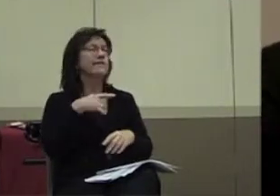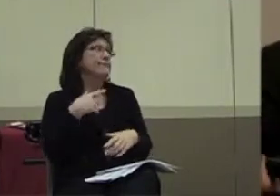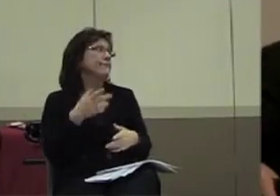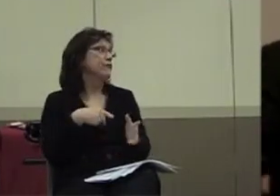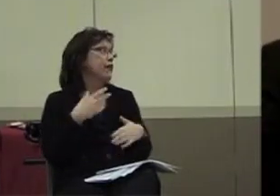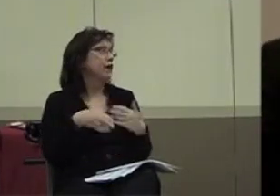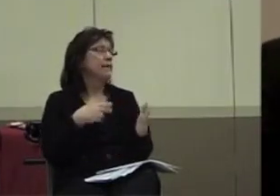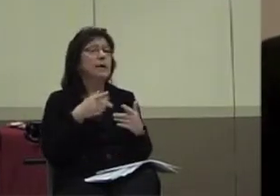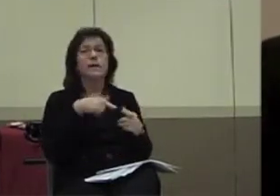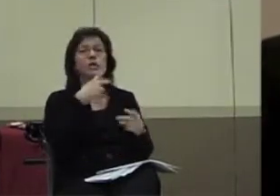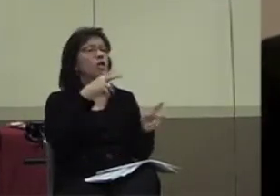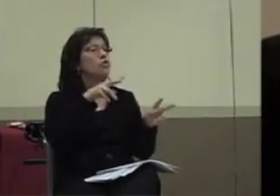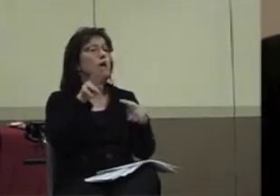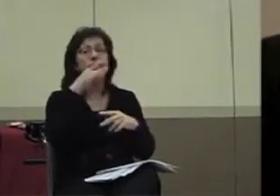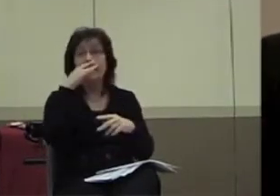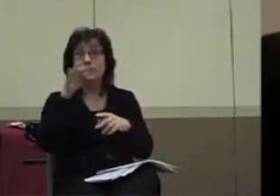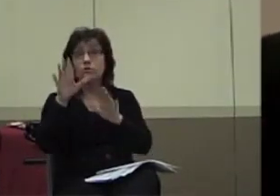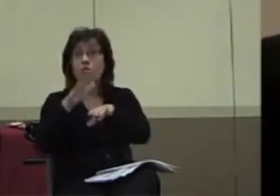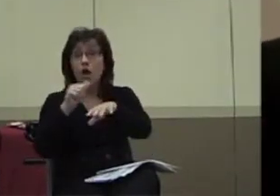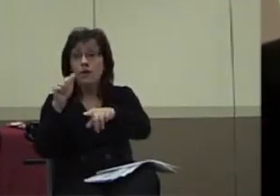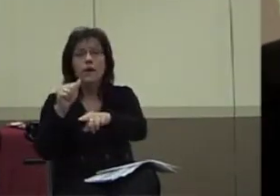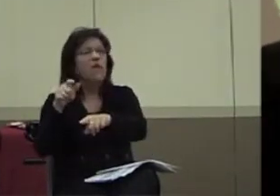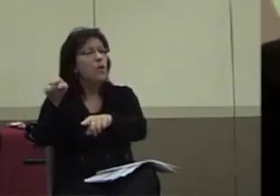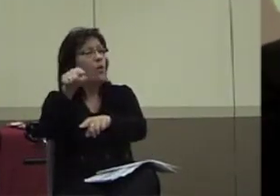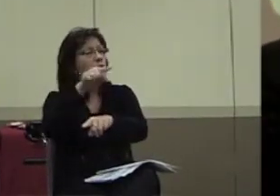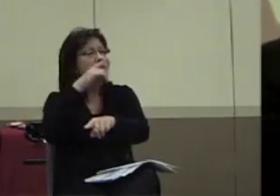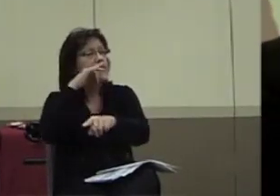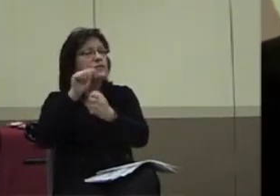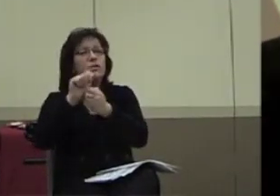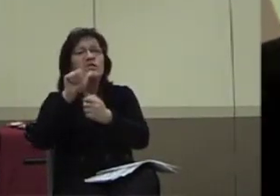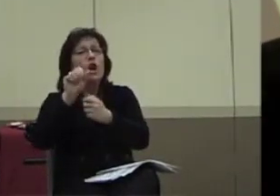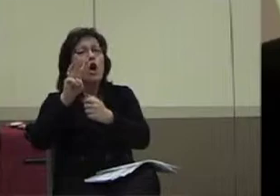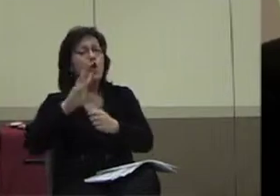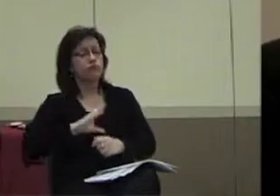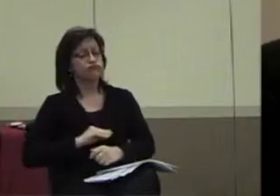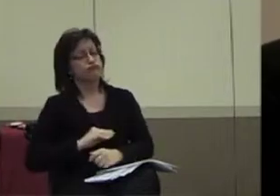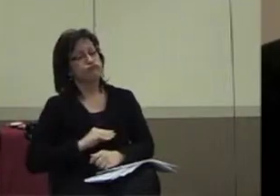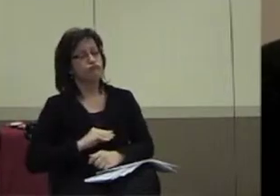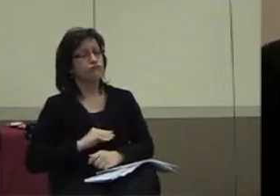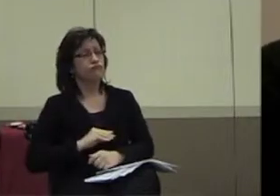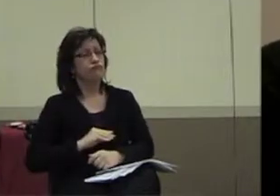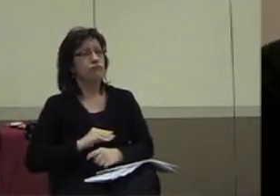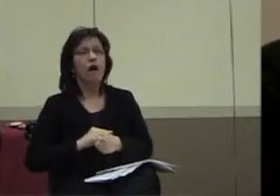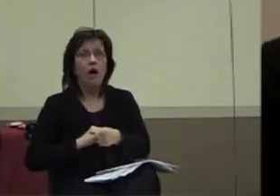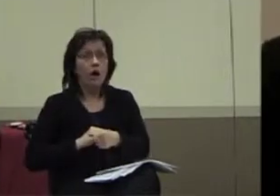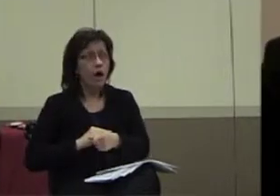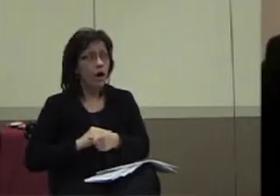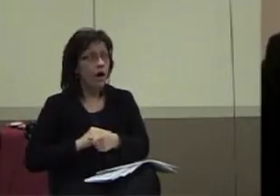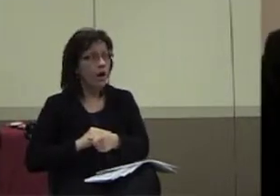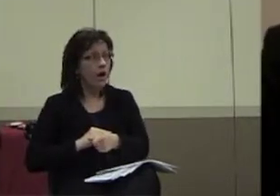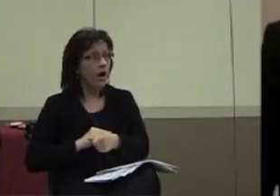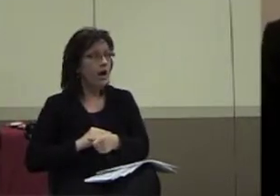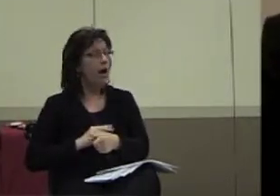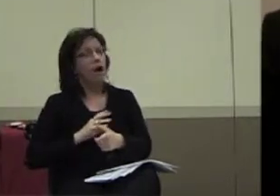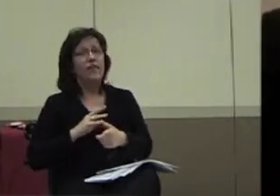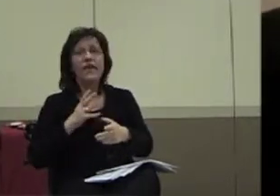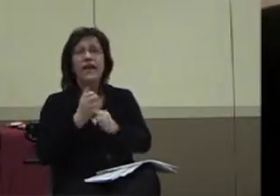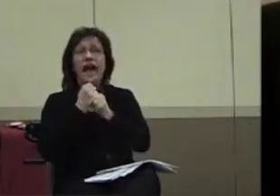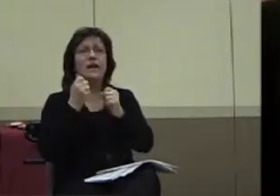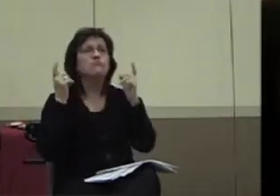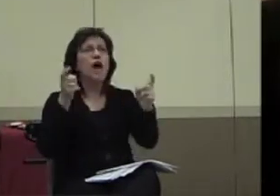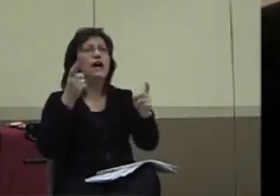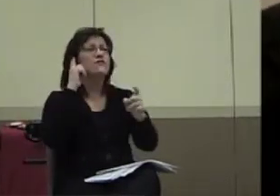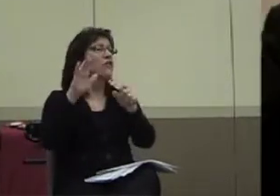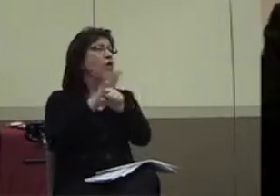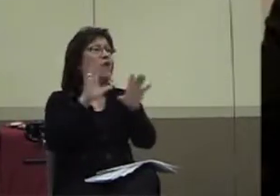on are the kids with low self-esteem. Well, that kid just won a prize, basically, for the whole class. So it makes that kid look